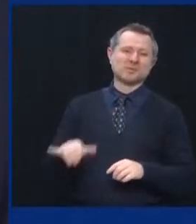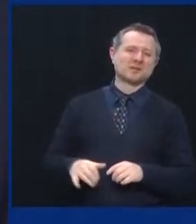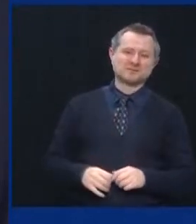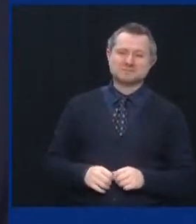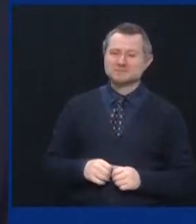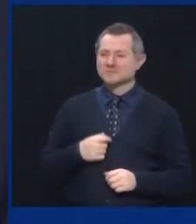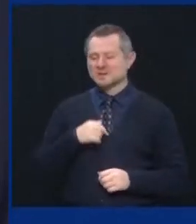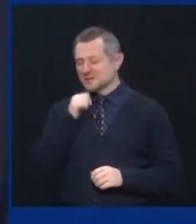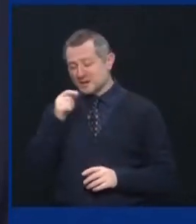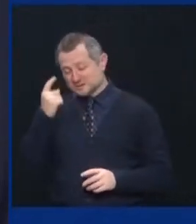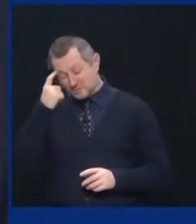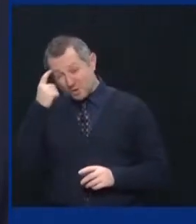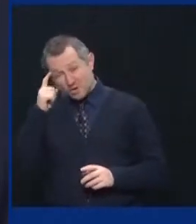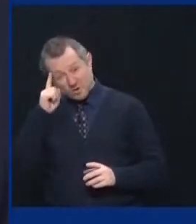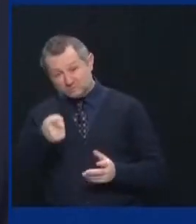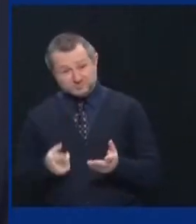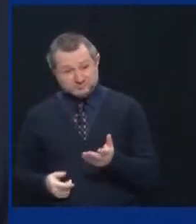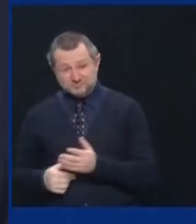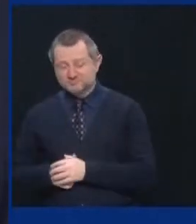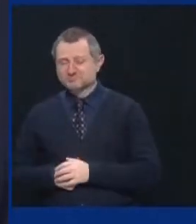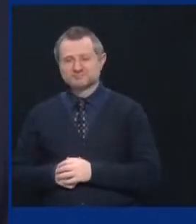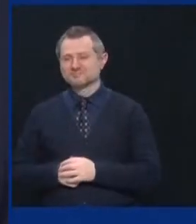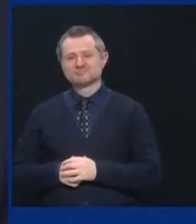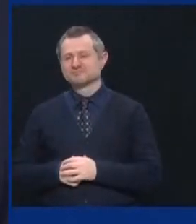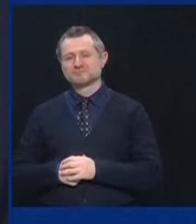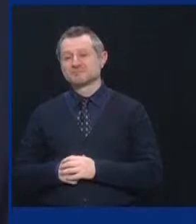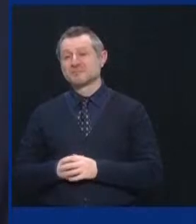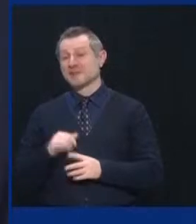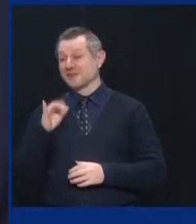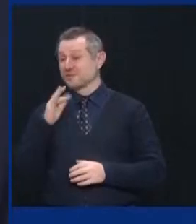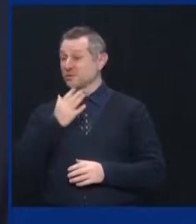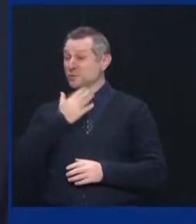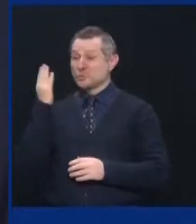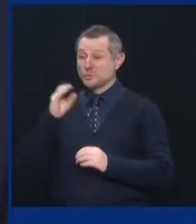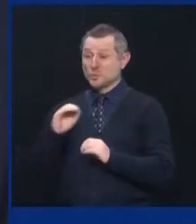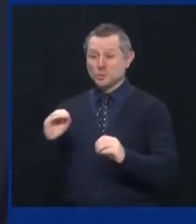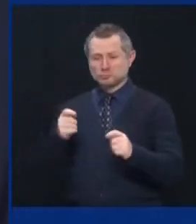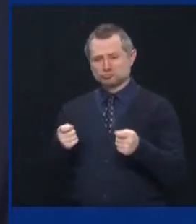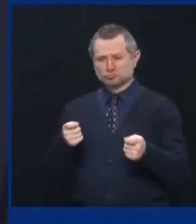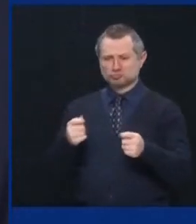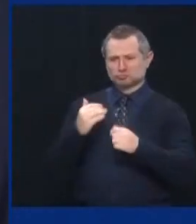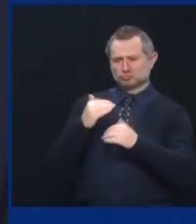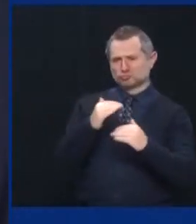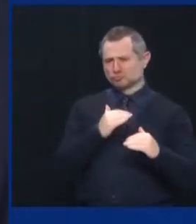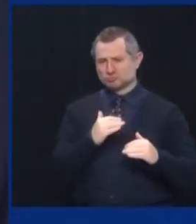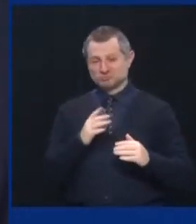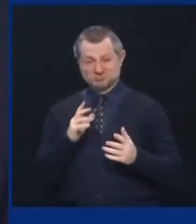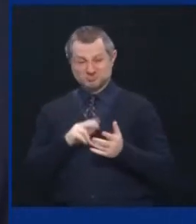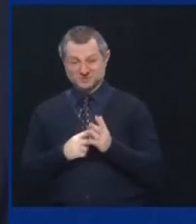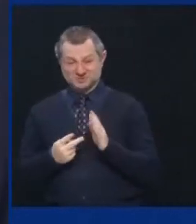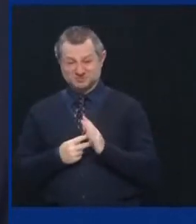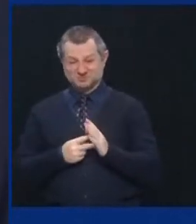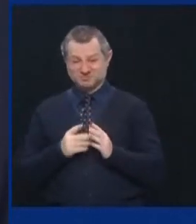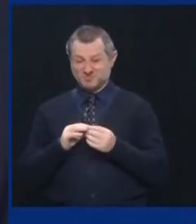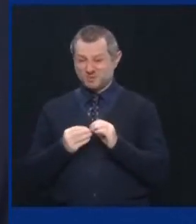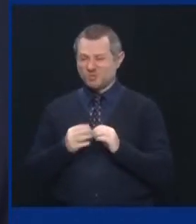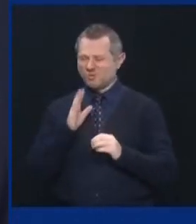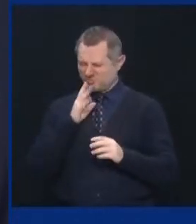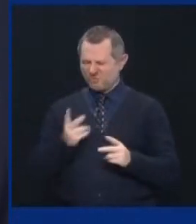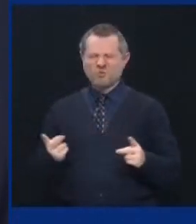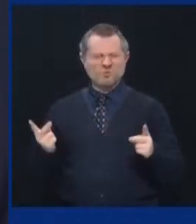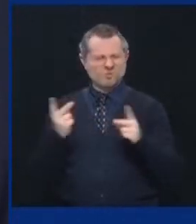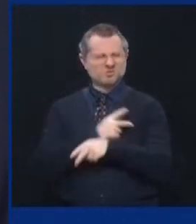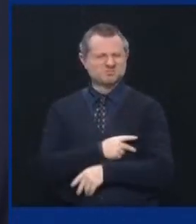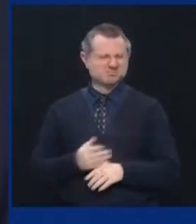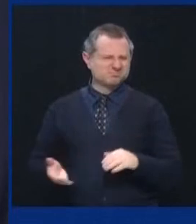intelligent. One would assume if you didn't have the restrictions, the rate would be even higher. You're also right